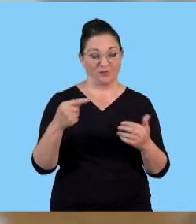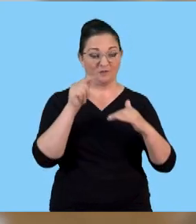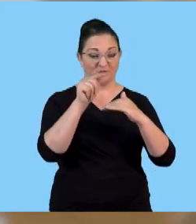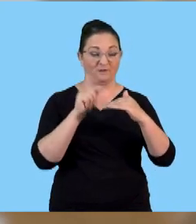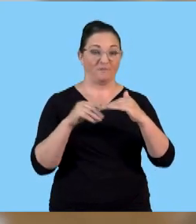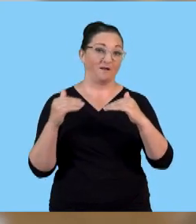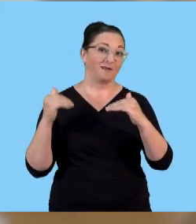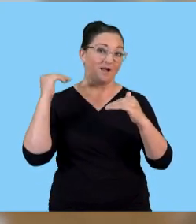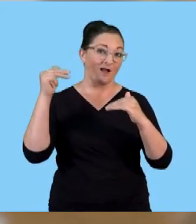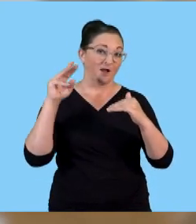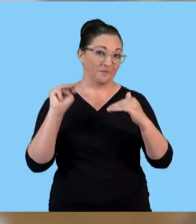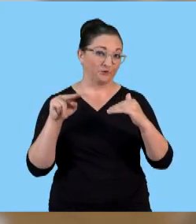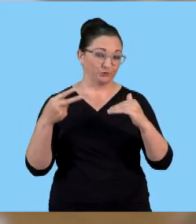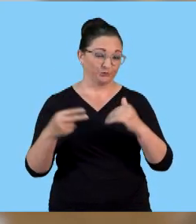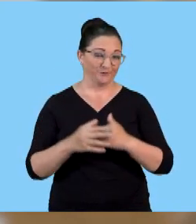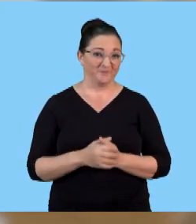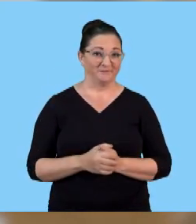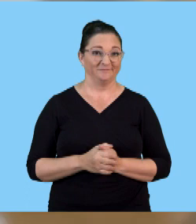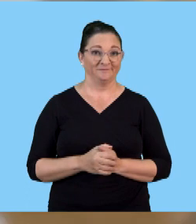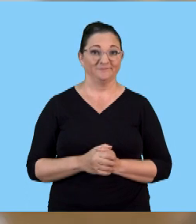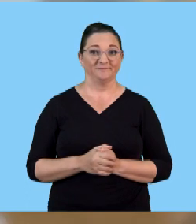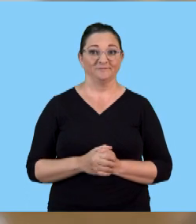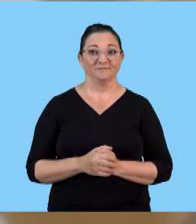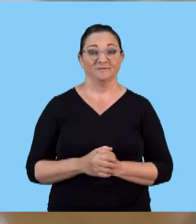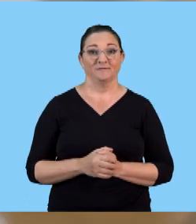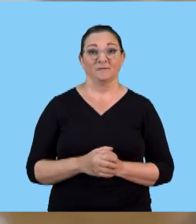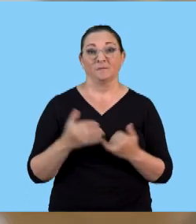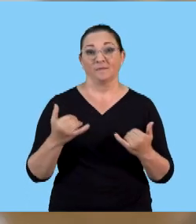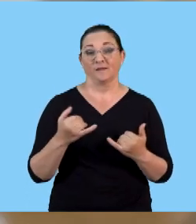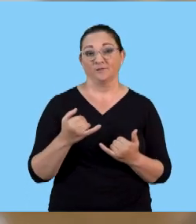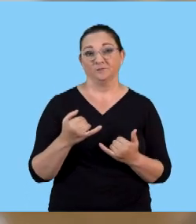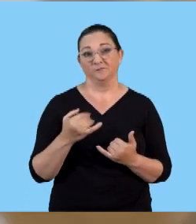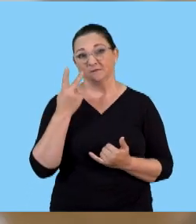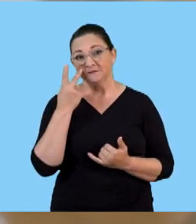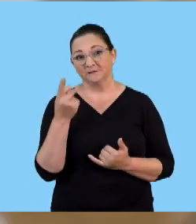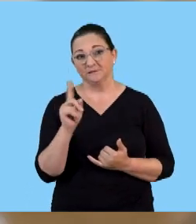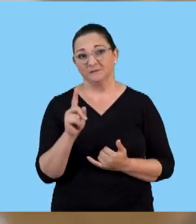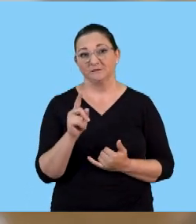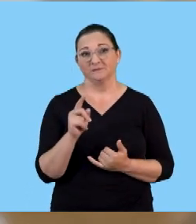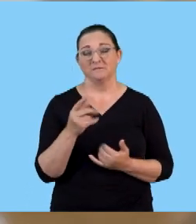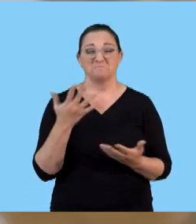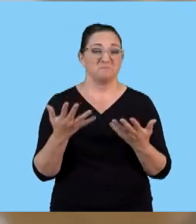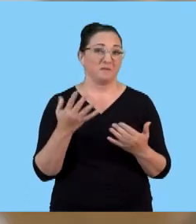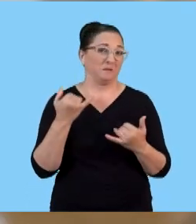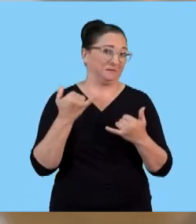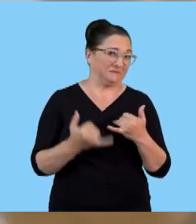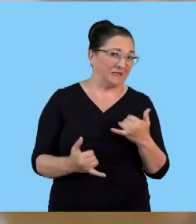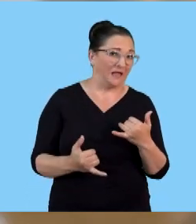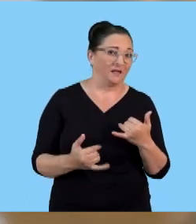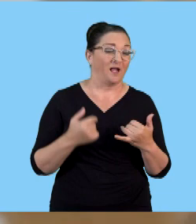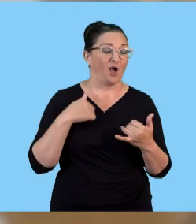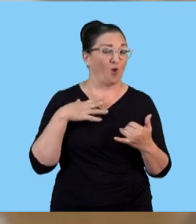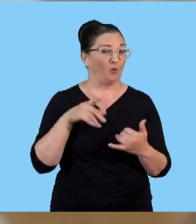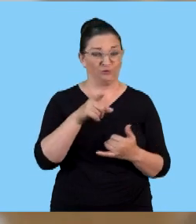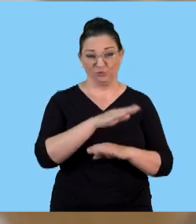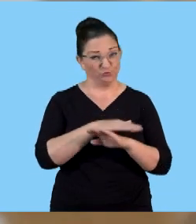divided by our height in meters squared. All right, now let's look at some common errors, right, or things